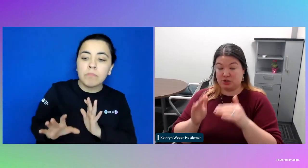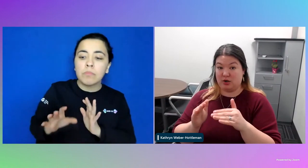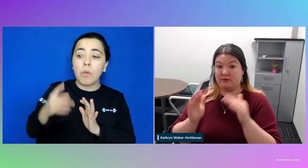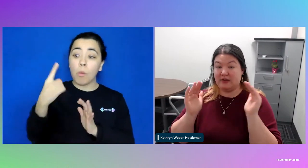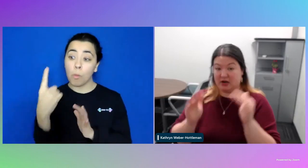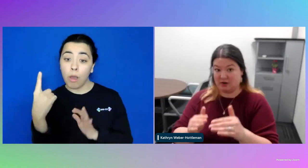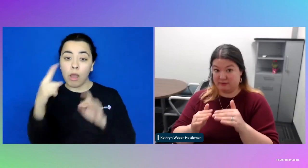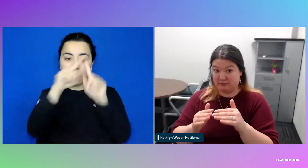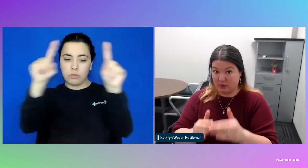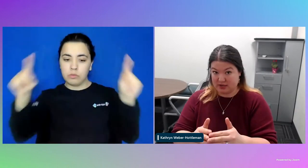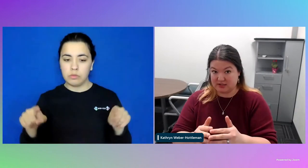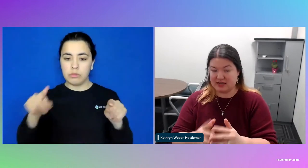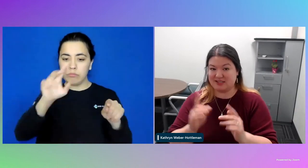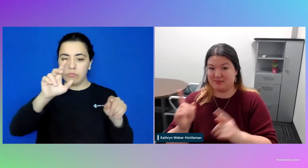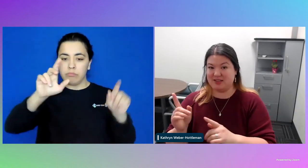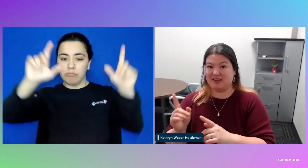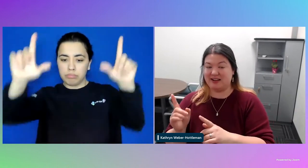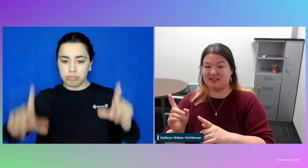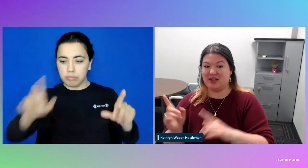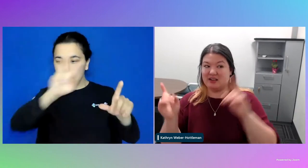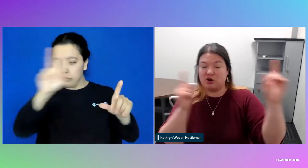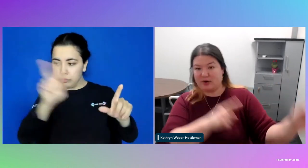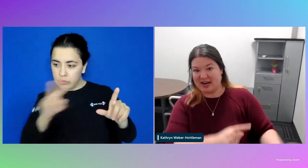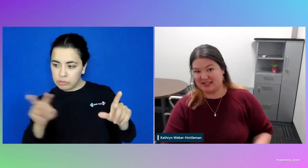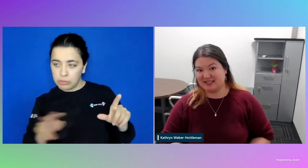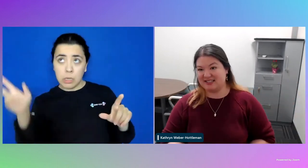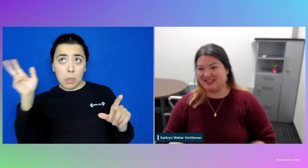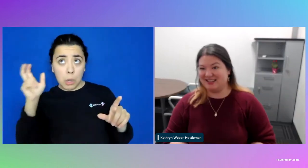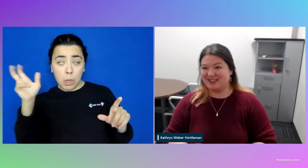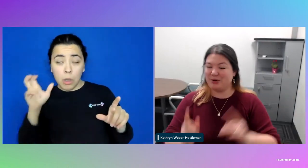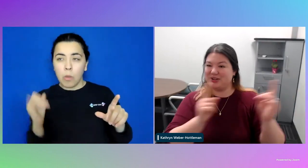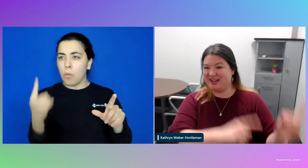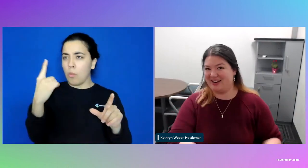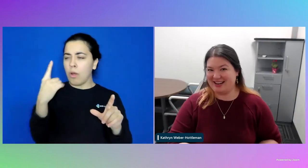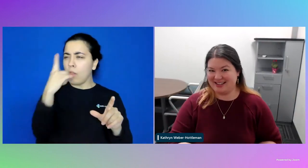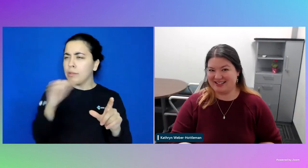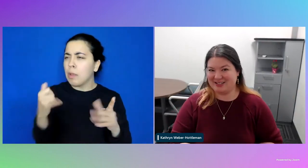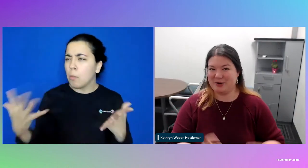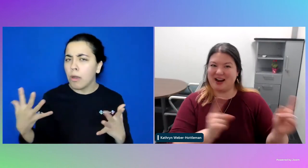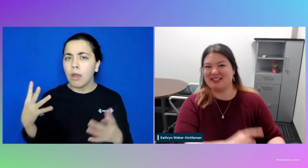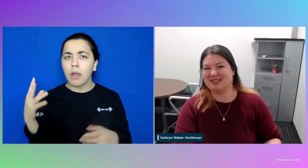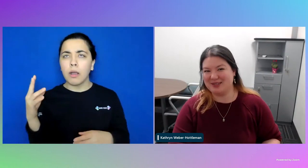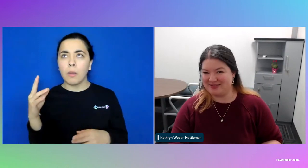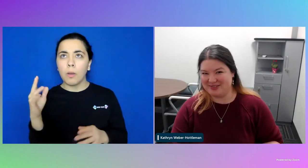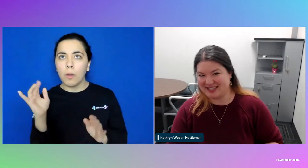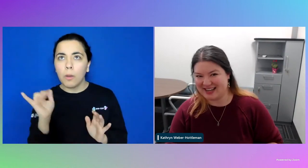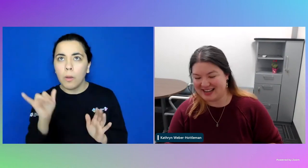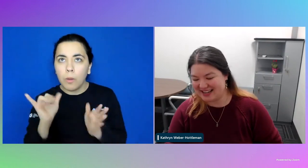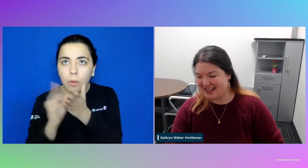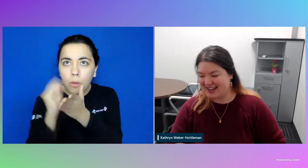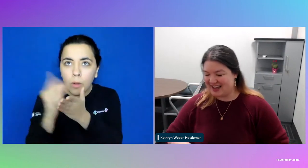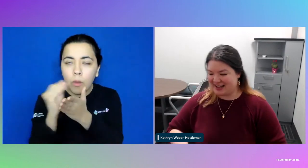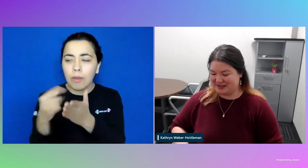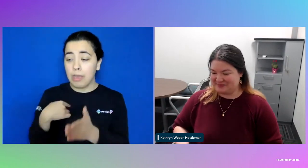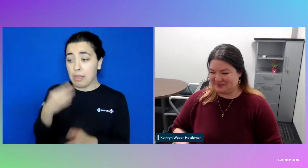Very, very short, very focused, and something that I could say, go practice. Go look at your headings. Go practice with